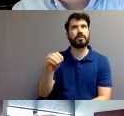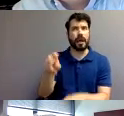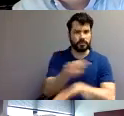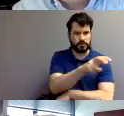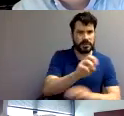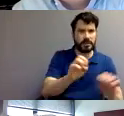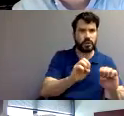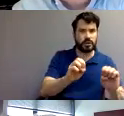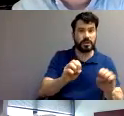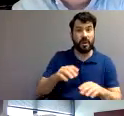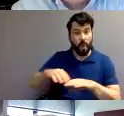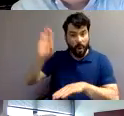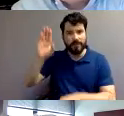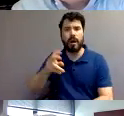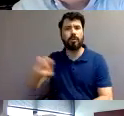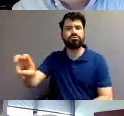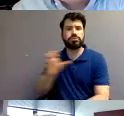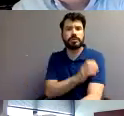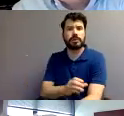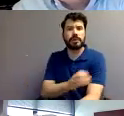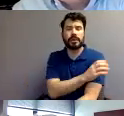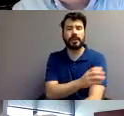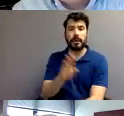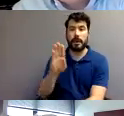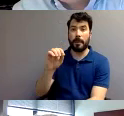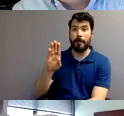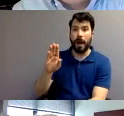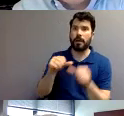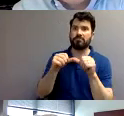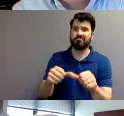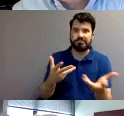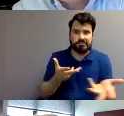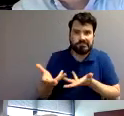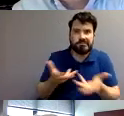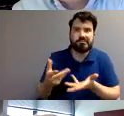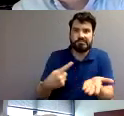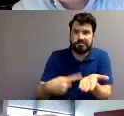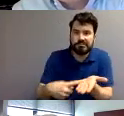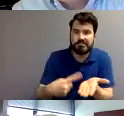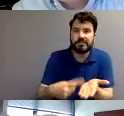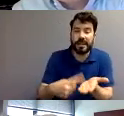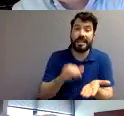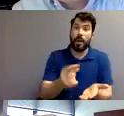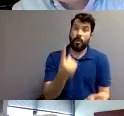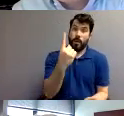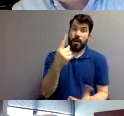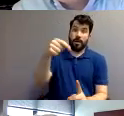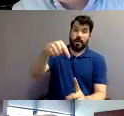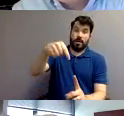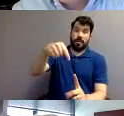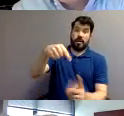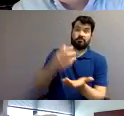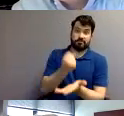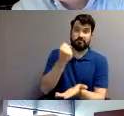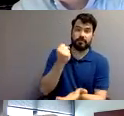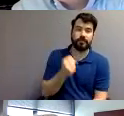with Bob Newmar from the emergency department about continuing to work on that. So that's one mechanism. I think that